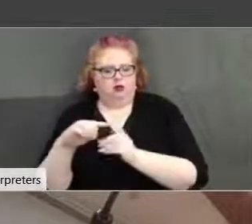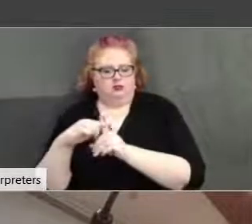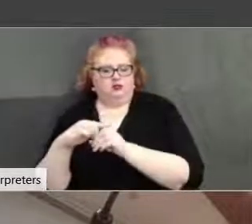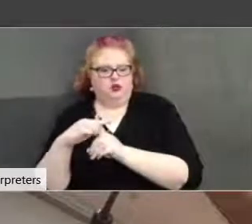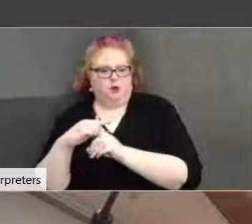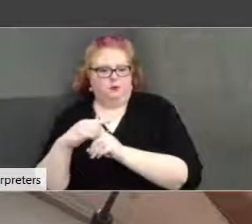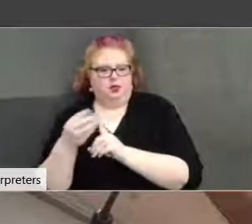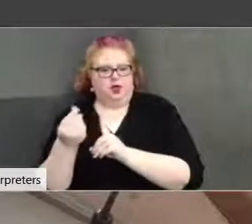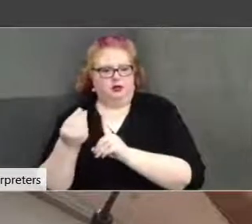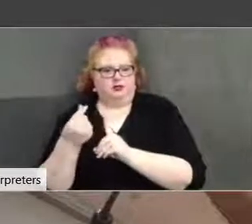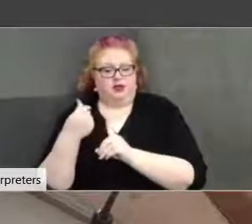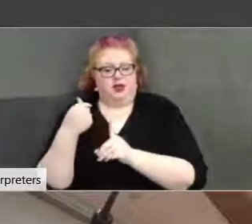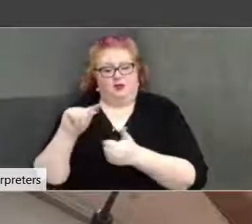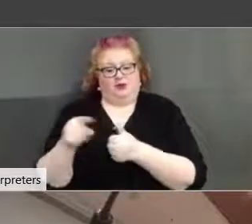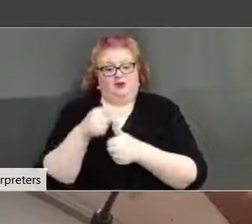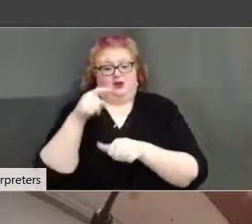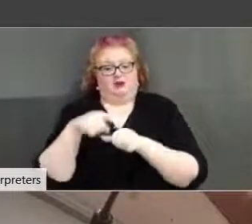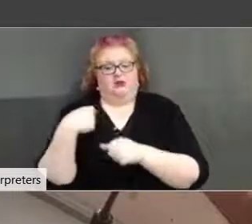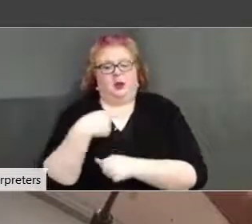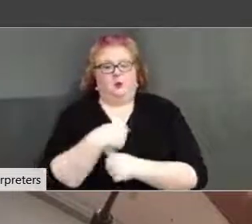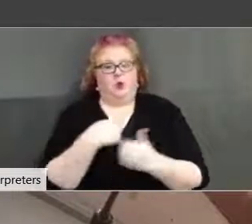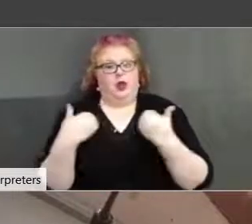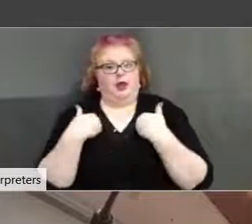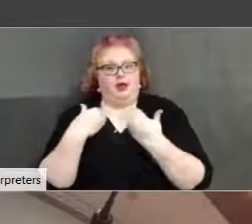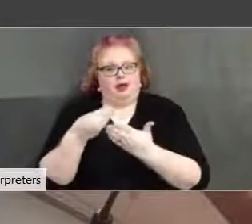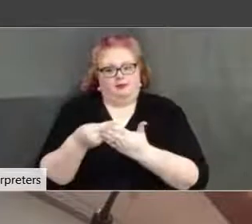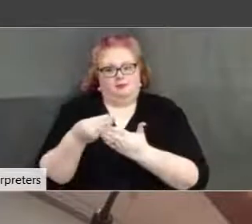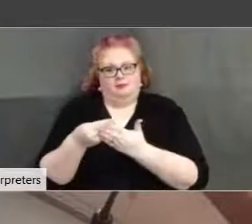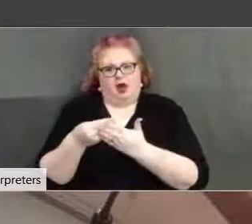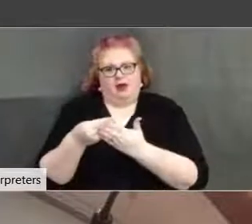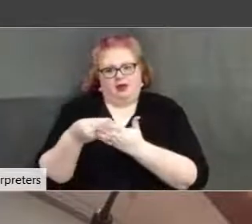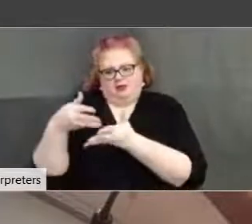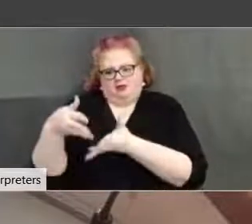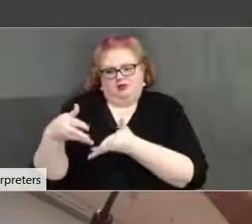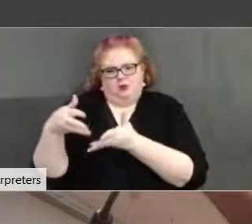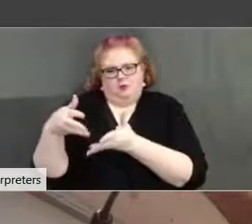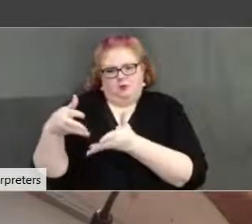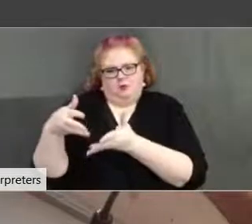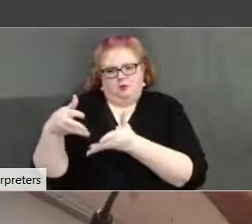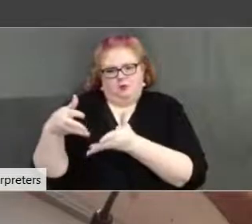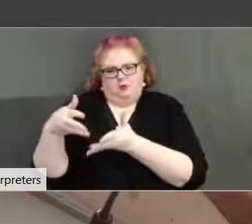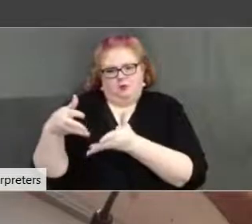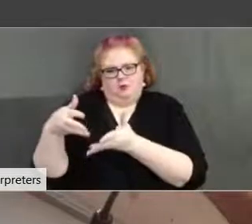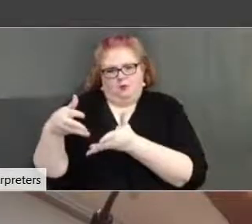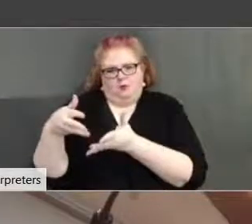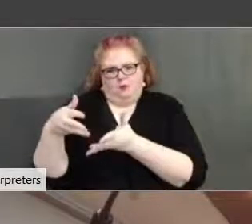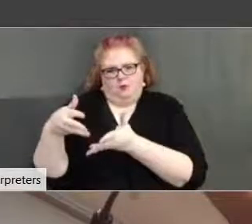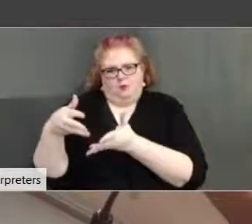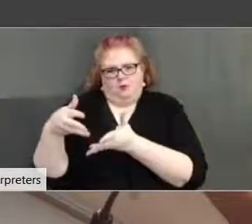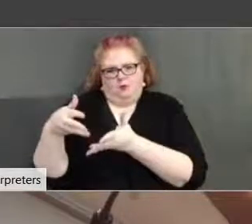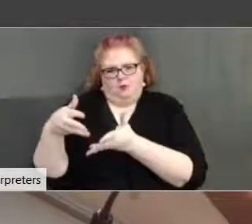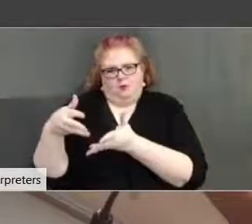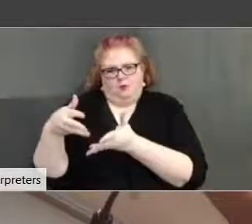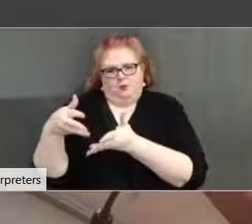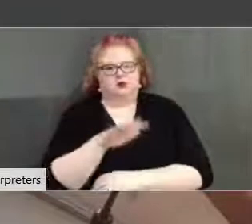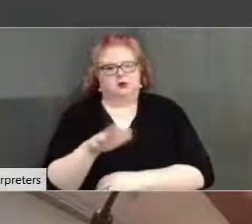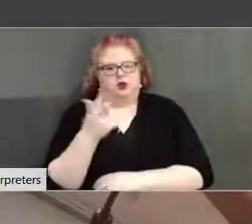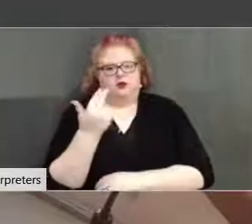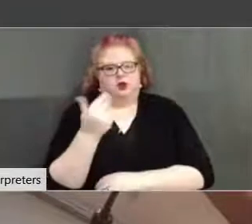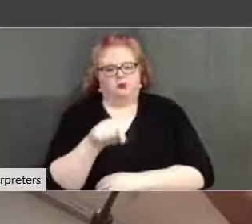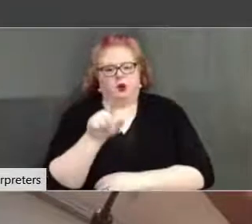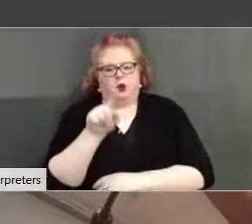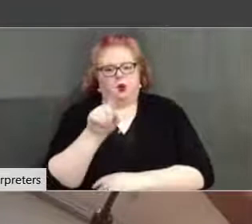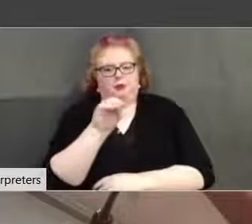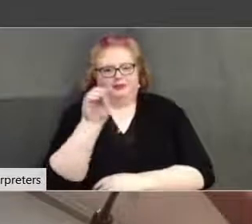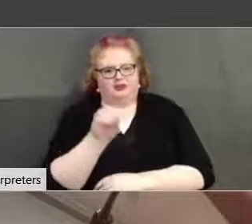the overall reserve account, which it took us somewhere around 13.1% net positive, something we haven't seen in quite some